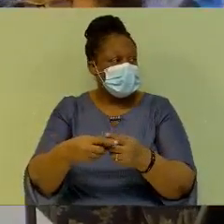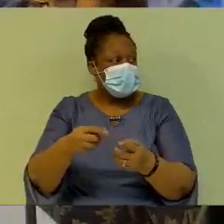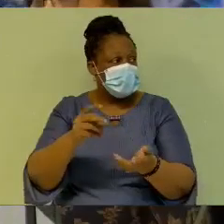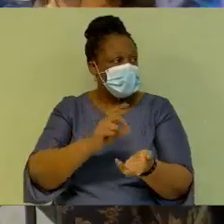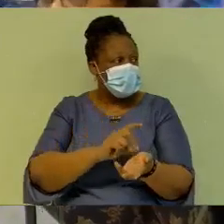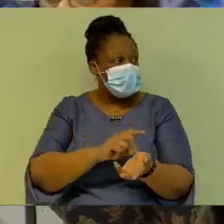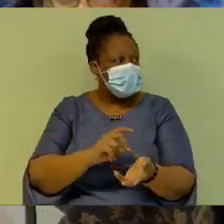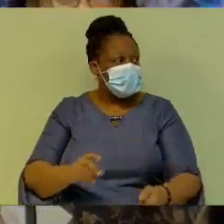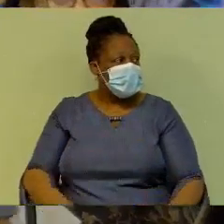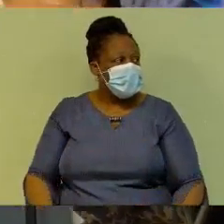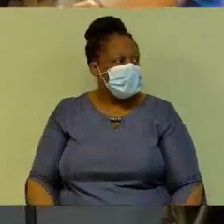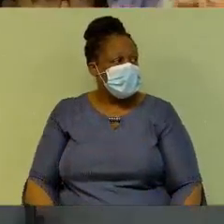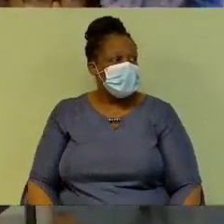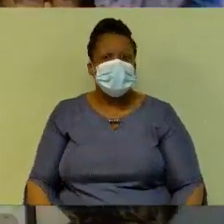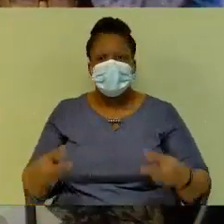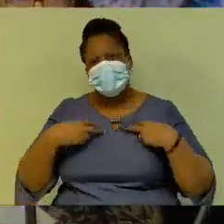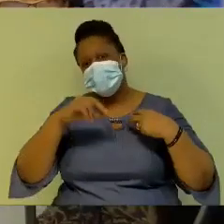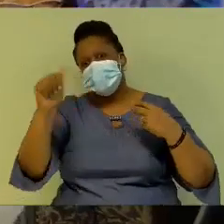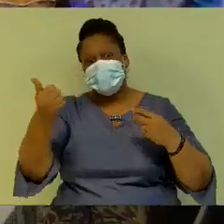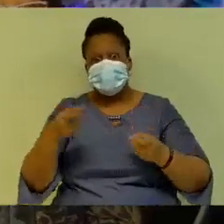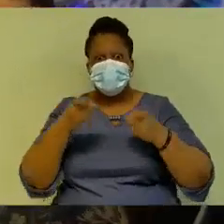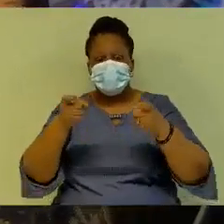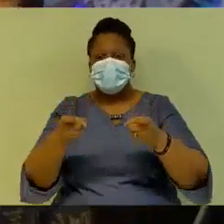I have something else also.